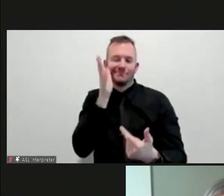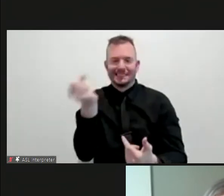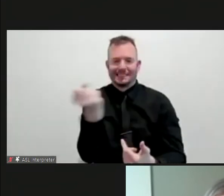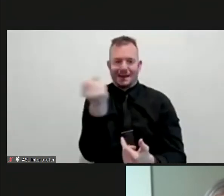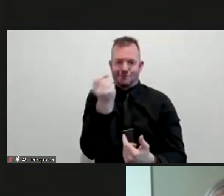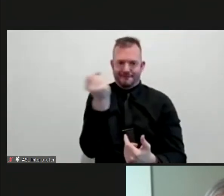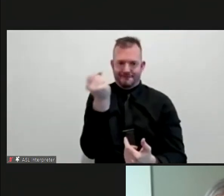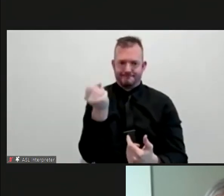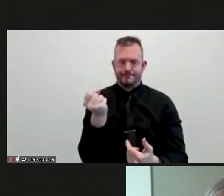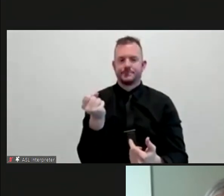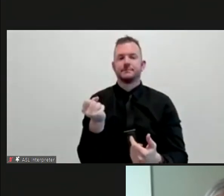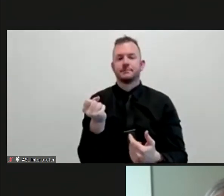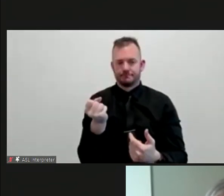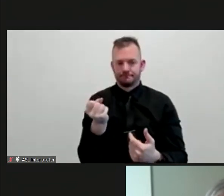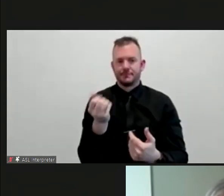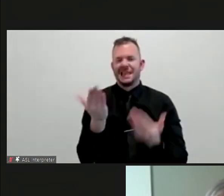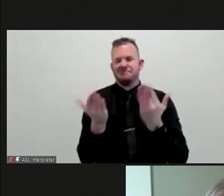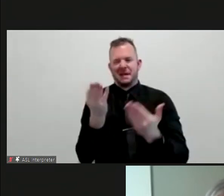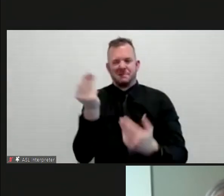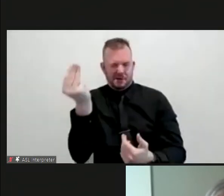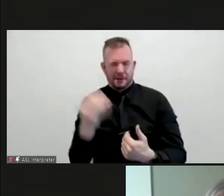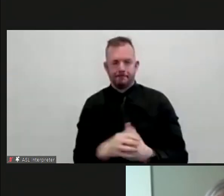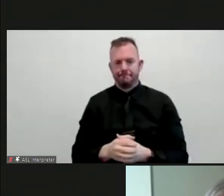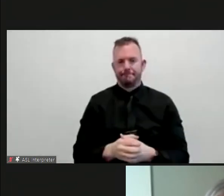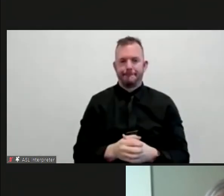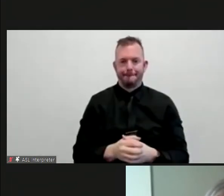we're hoping that most of them